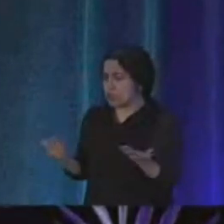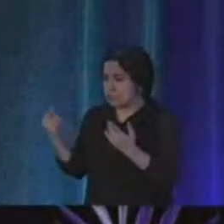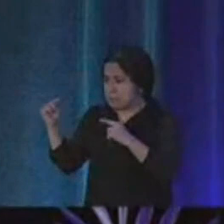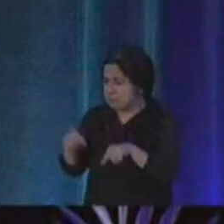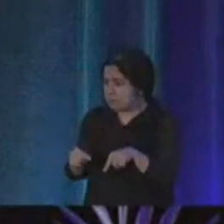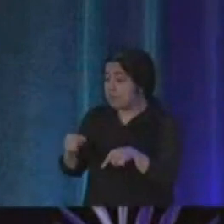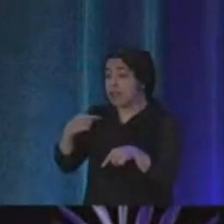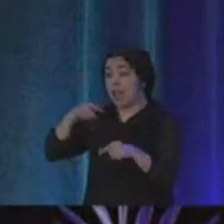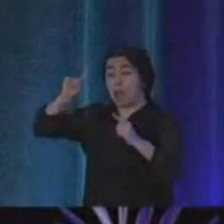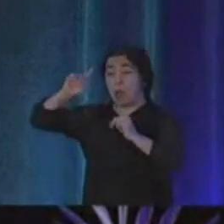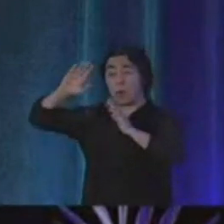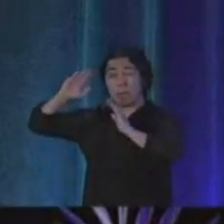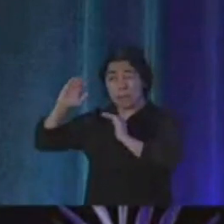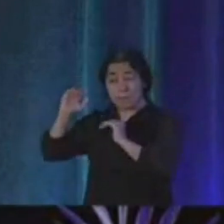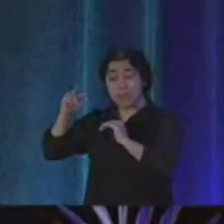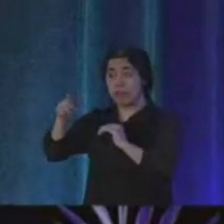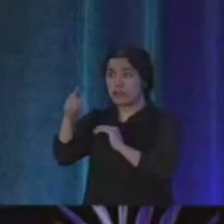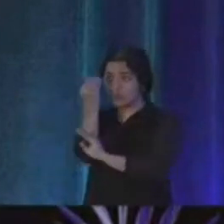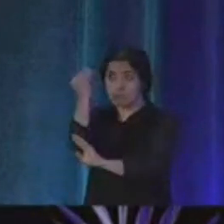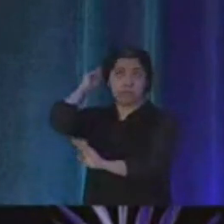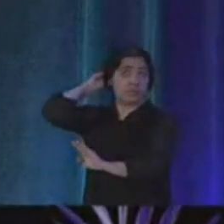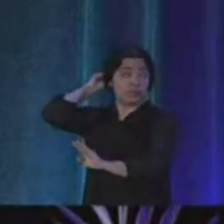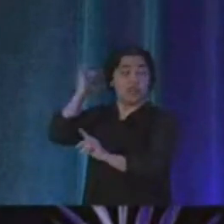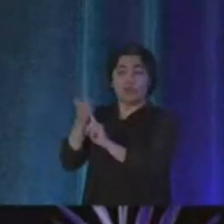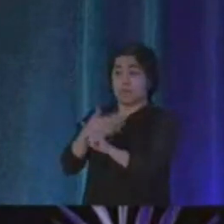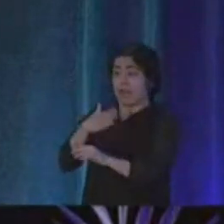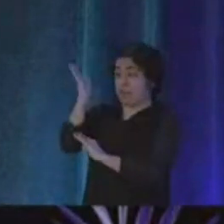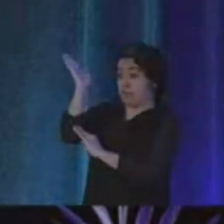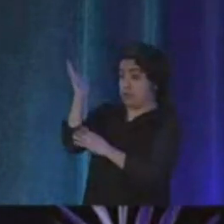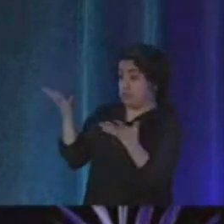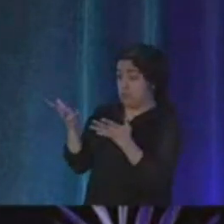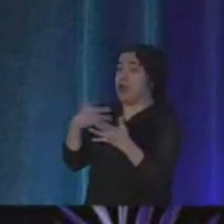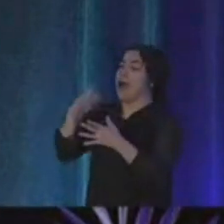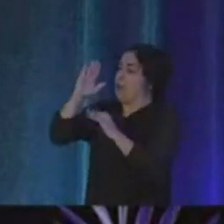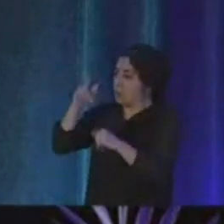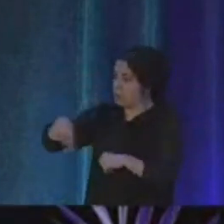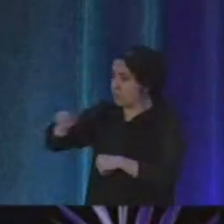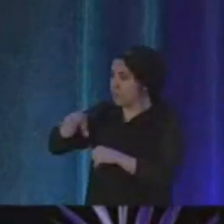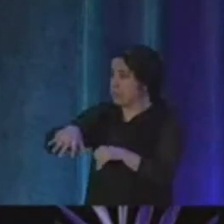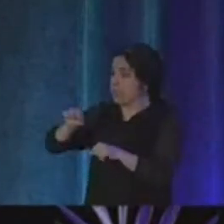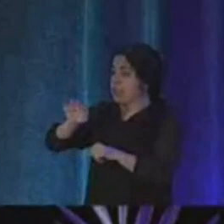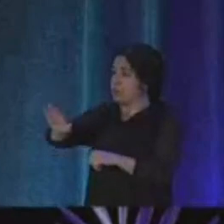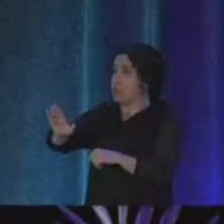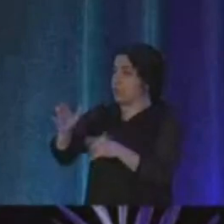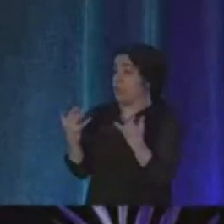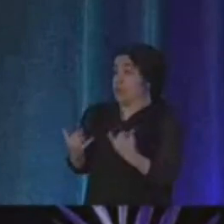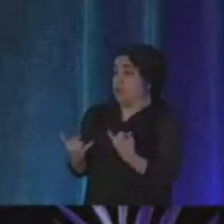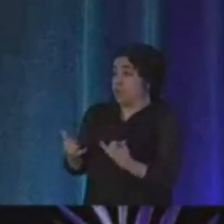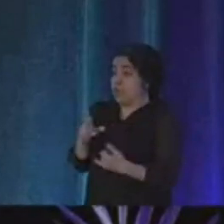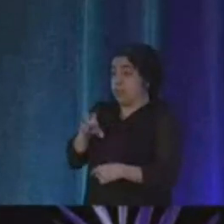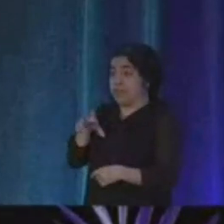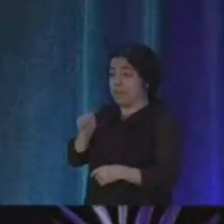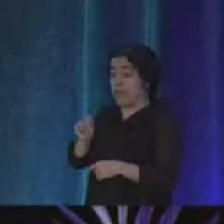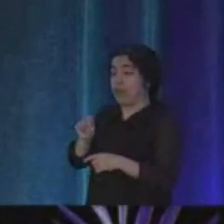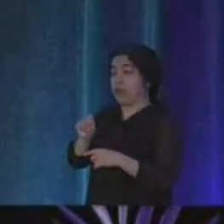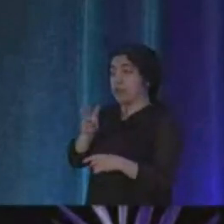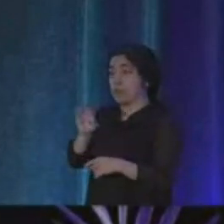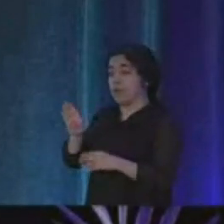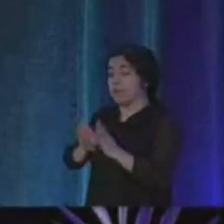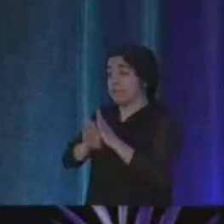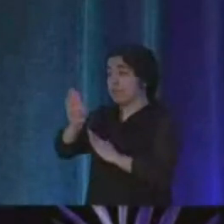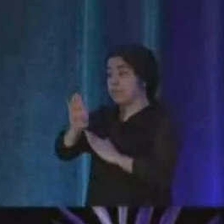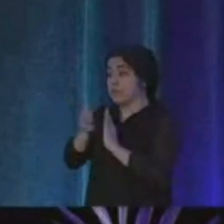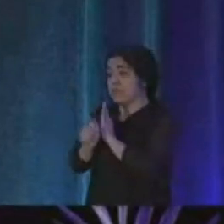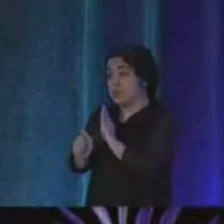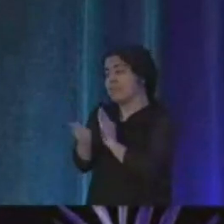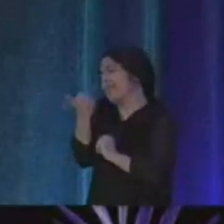What I'm hoping that you will take away from this presentation is that you can take your current React web development skills,